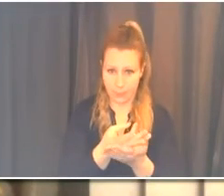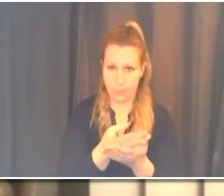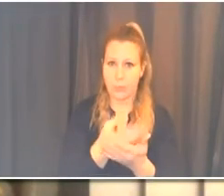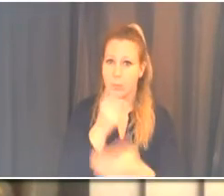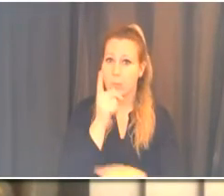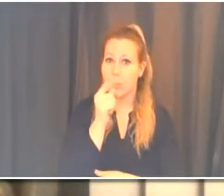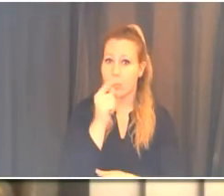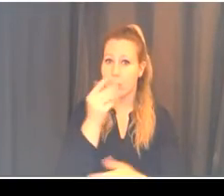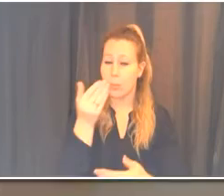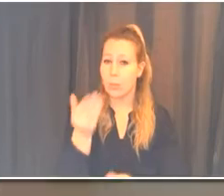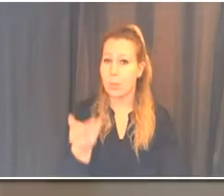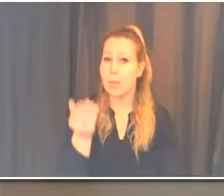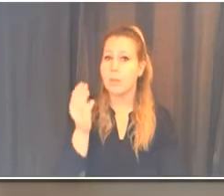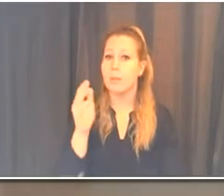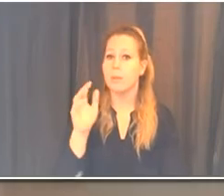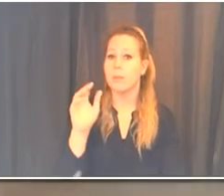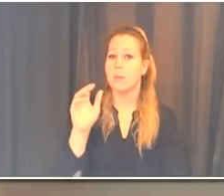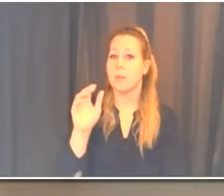Nyle